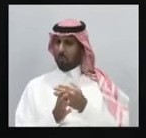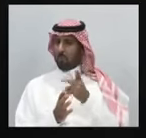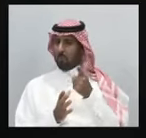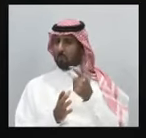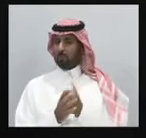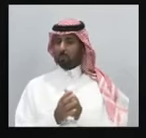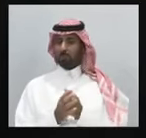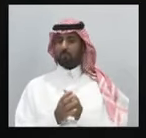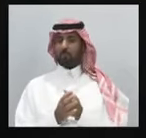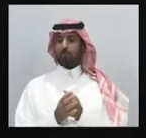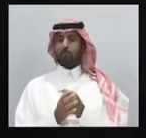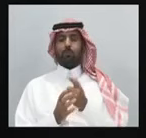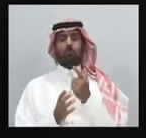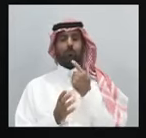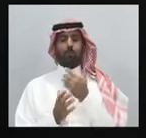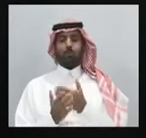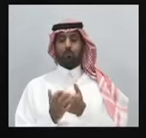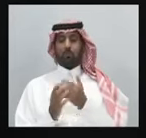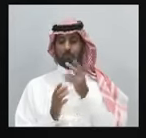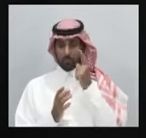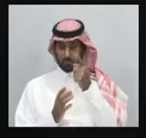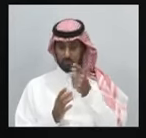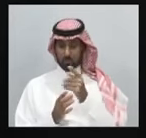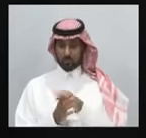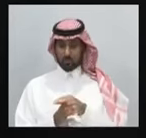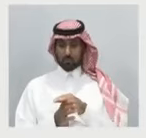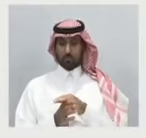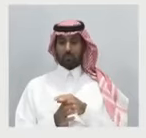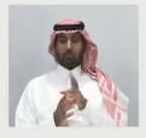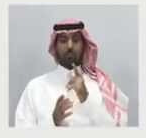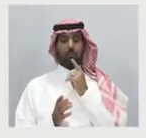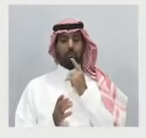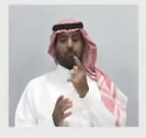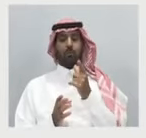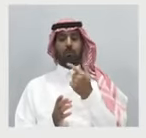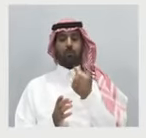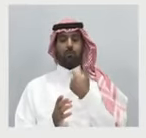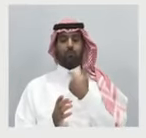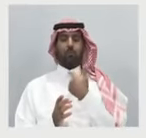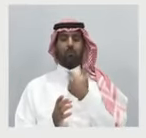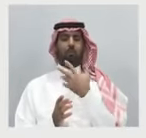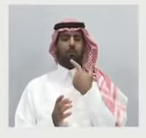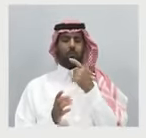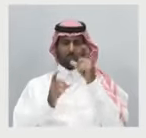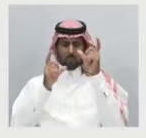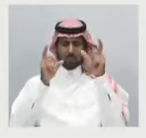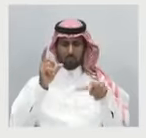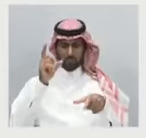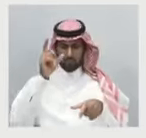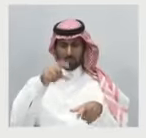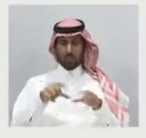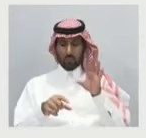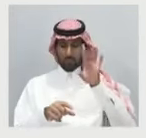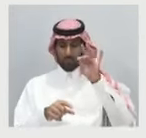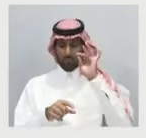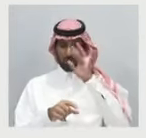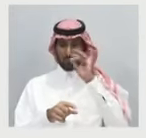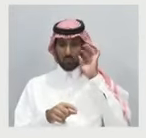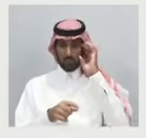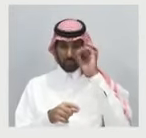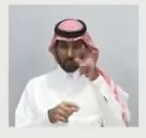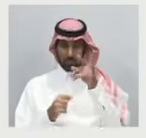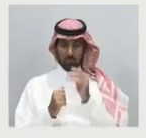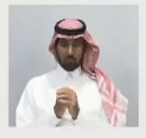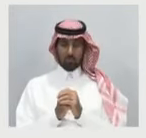your skills. Supposedly that you would say, from the job pool, I would choose one.